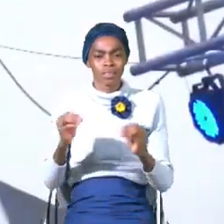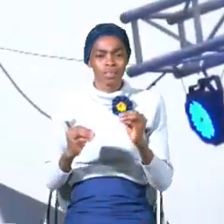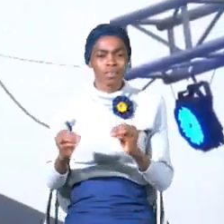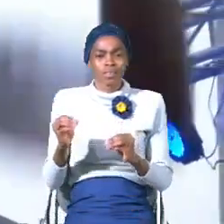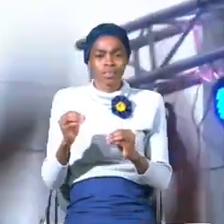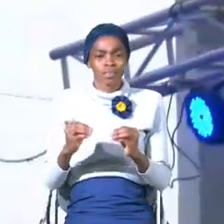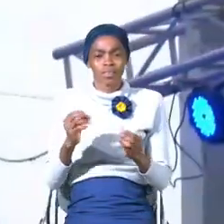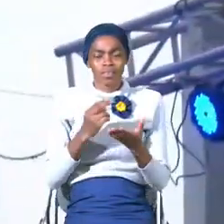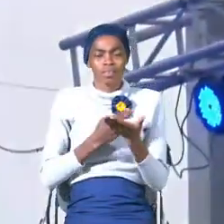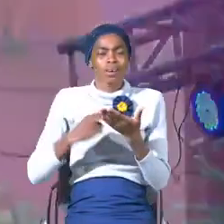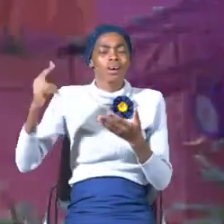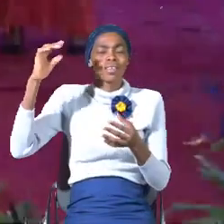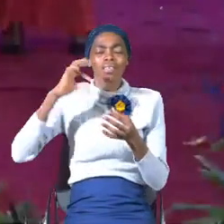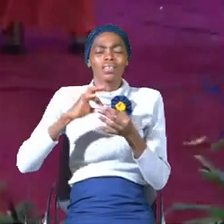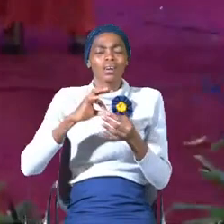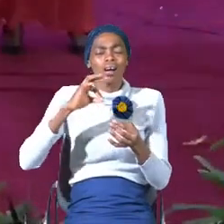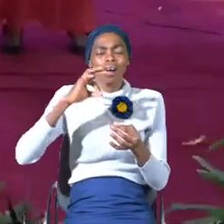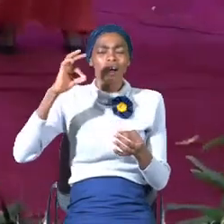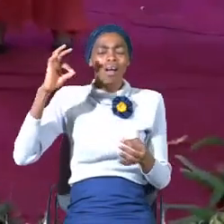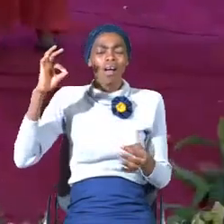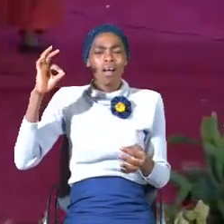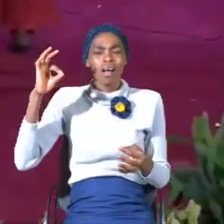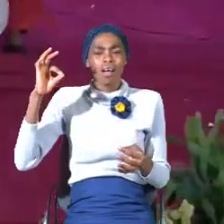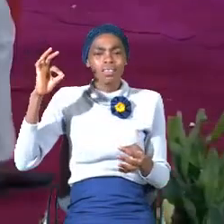Holy Ghost,